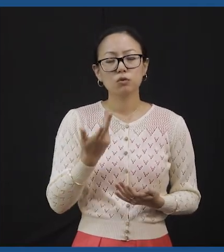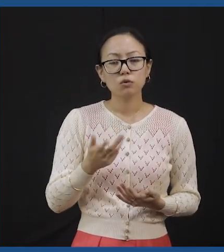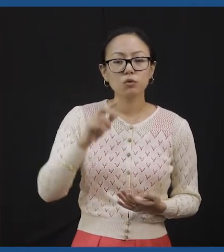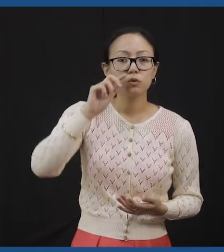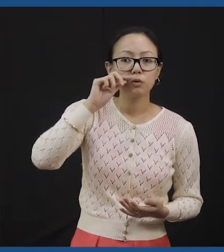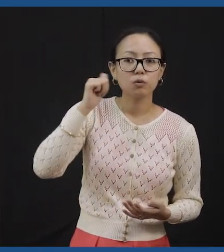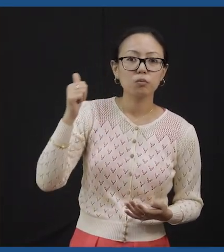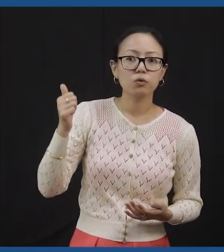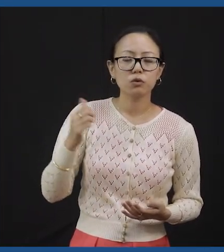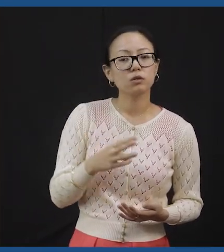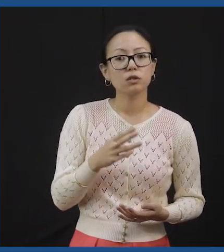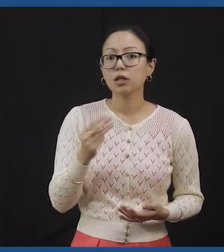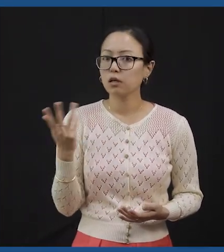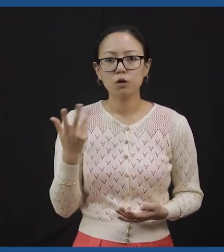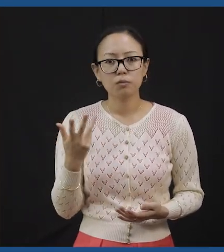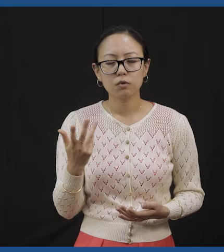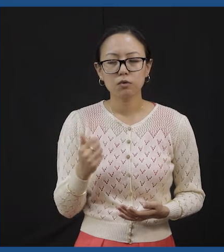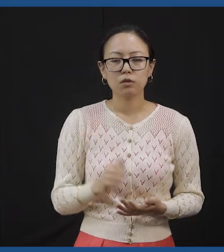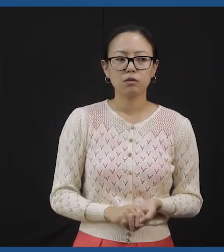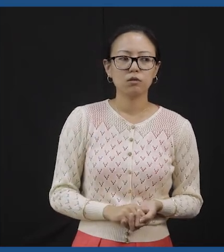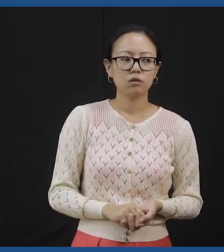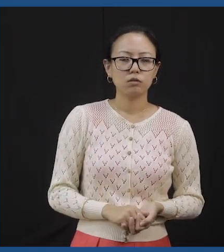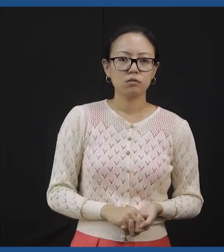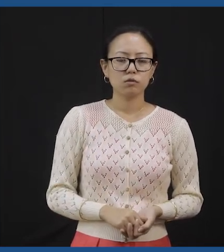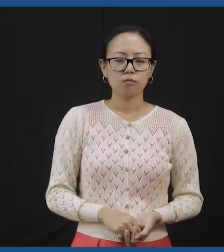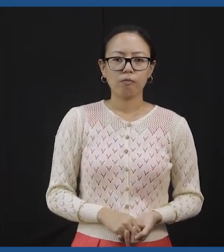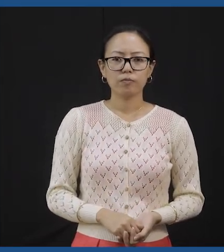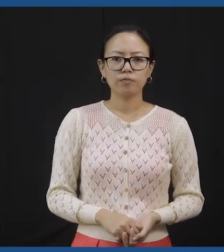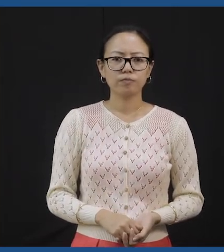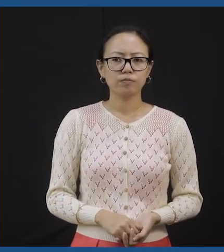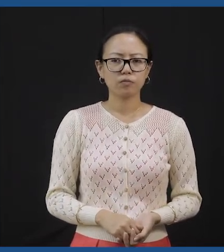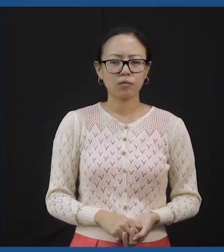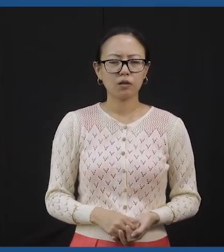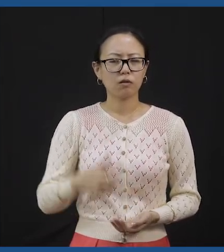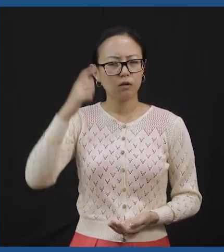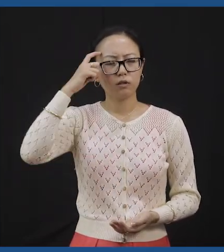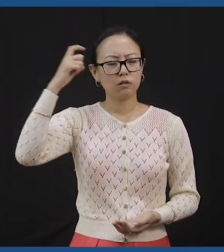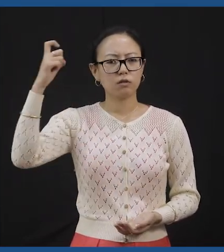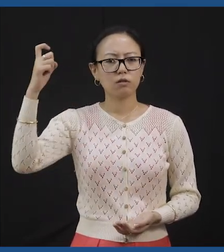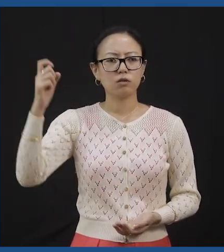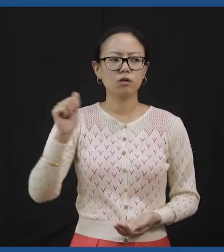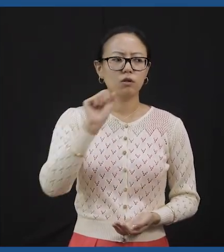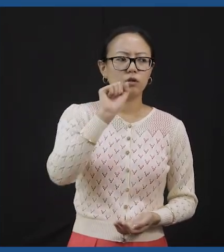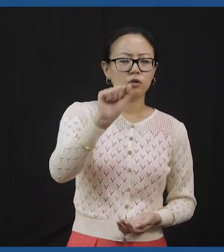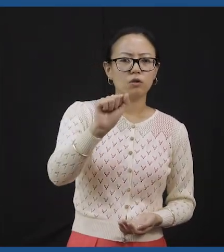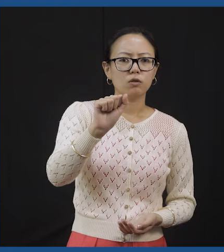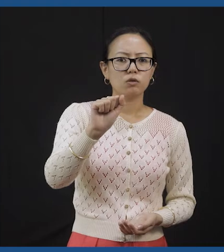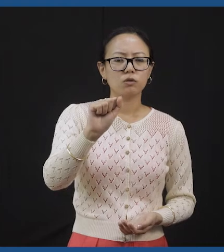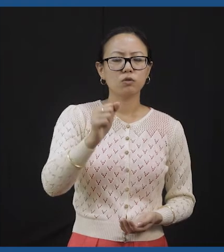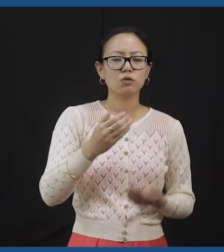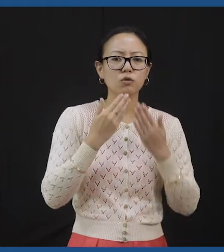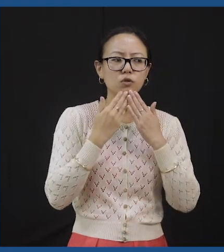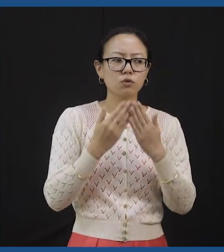imagine your own school. So in that school, you have 365 students, out of